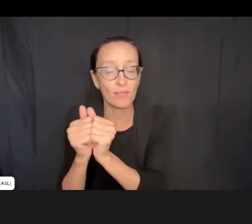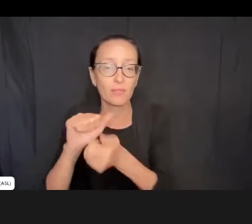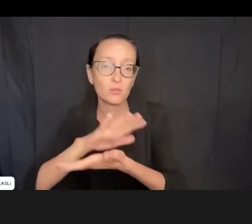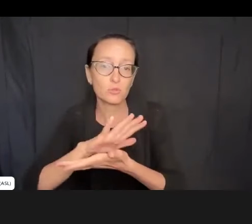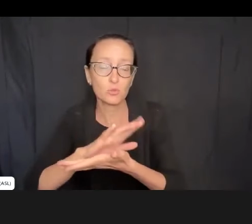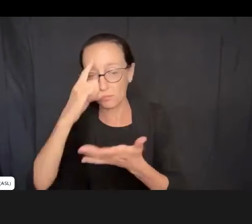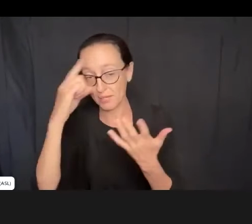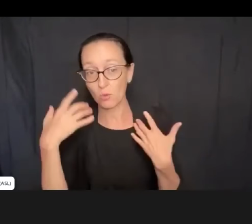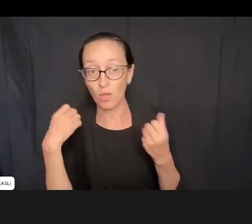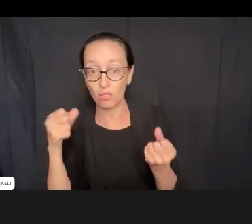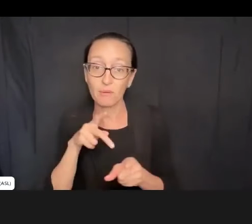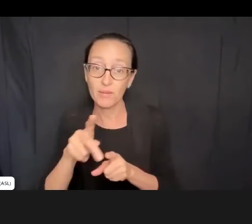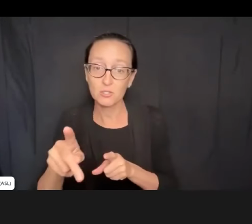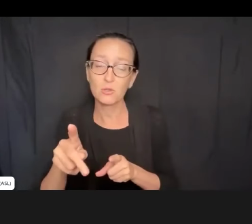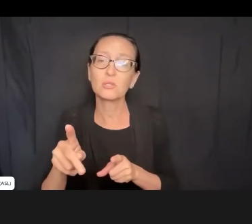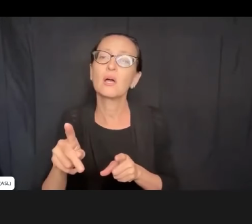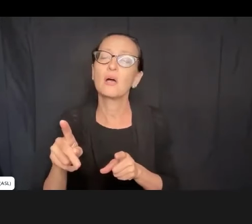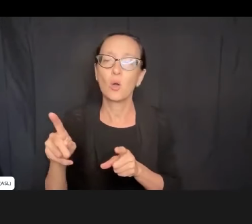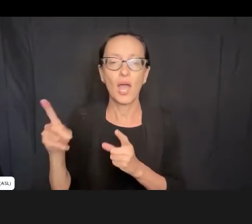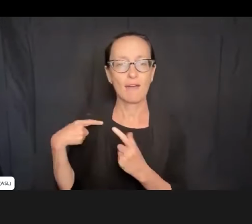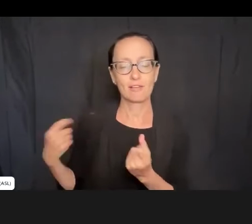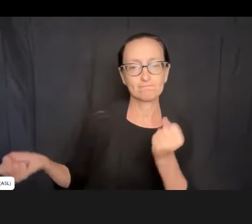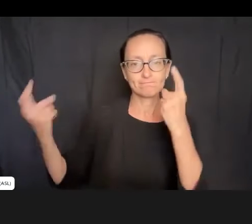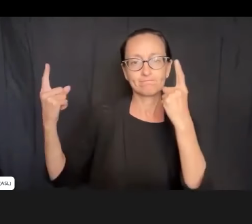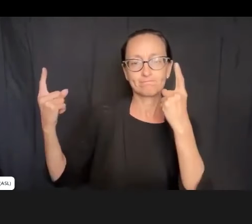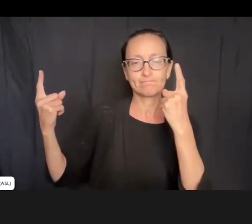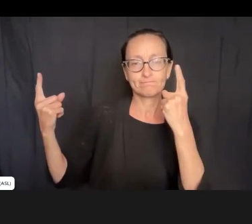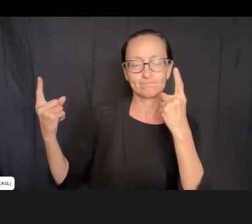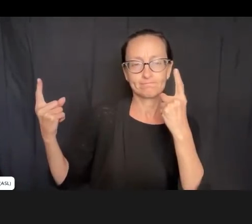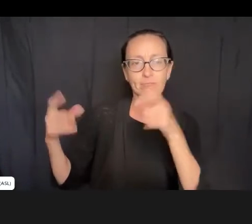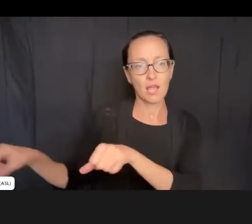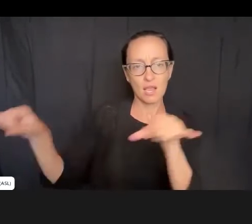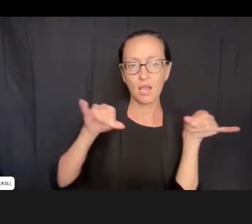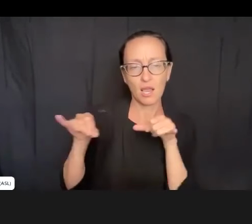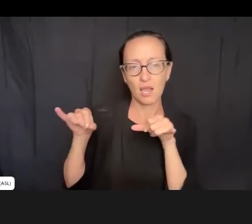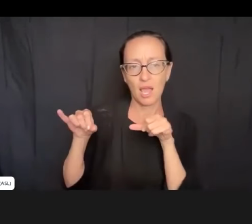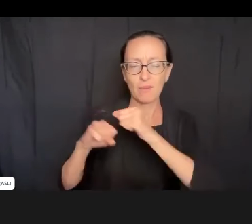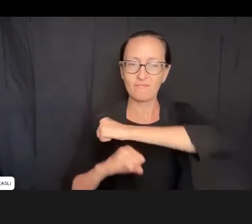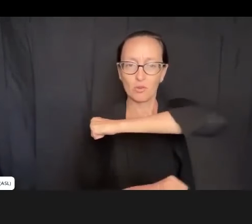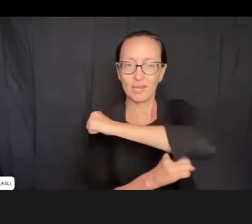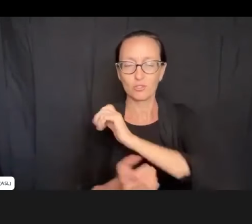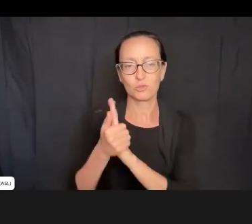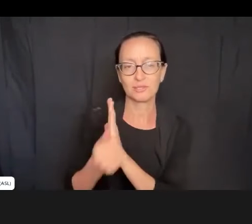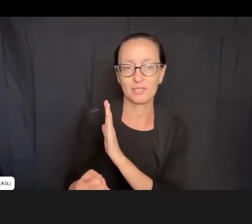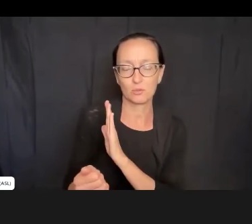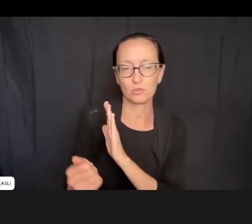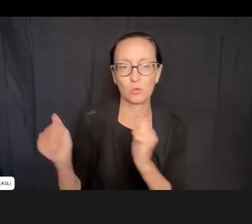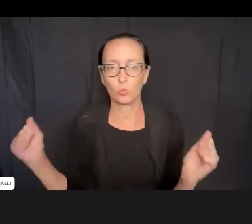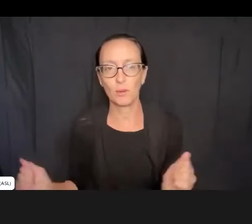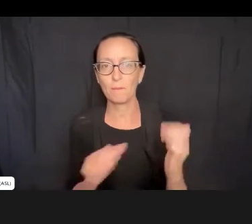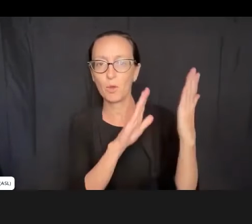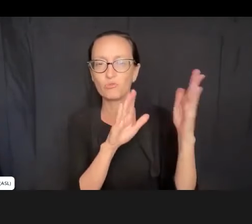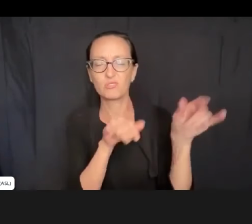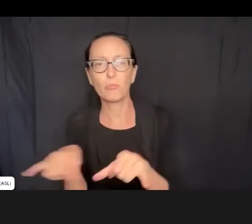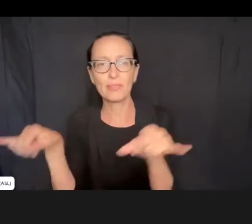health professionals, we have the same common foundational skill sets and we are approaching things from the same framework. So it